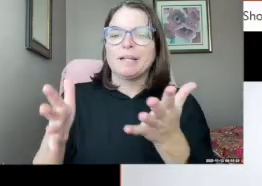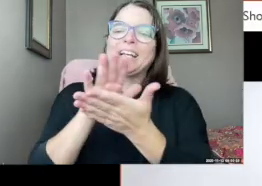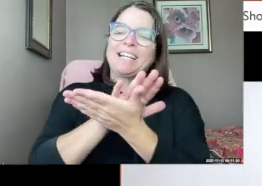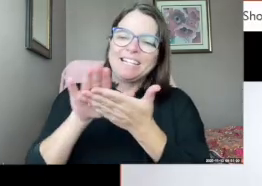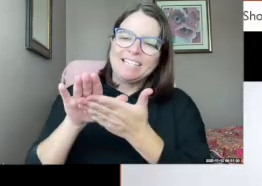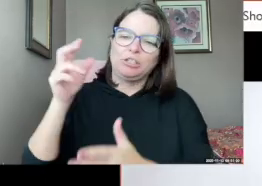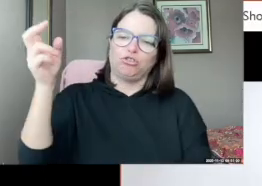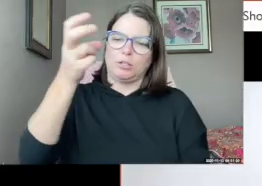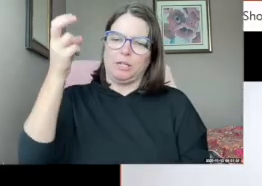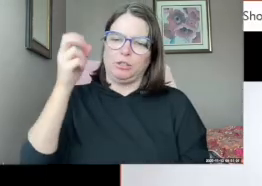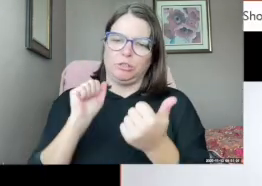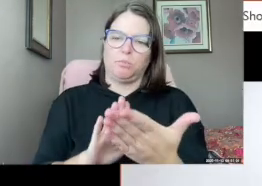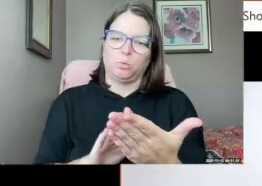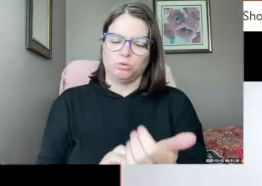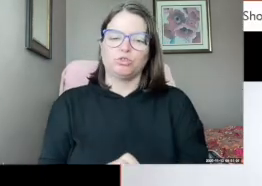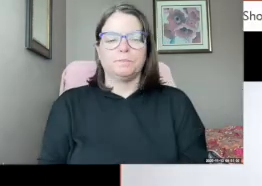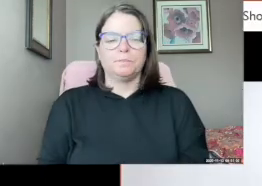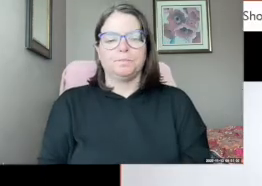clean transportation approaches.